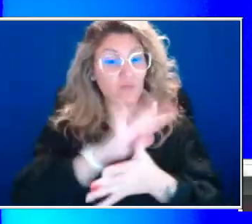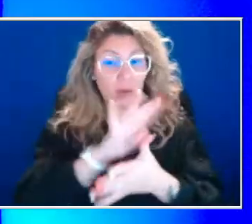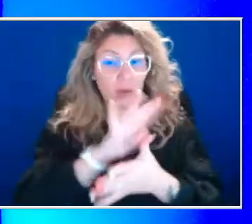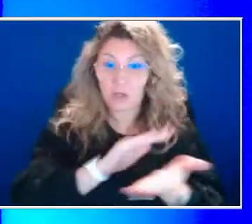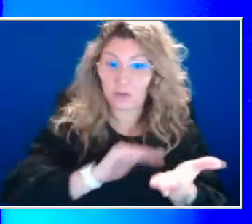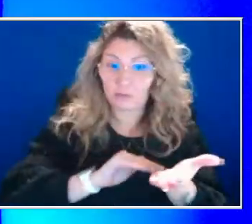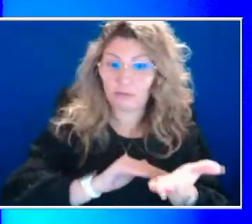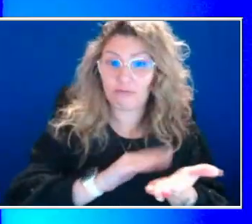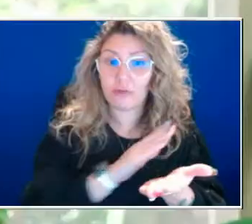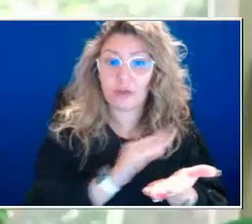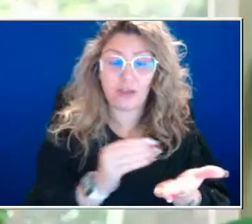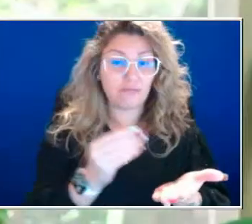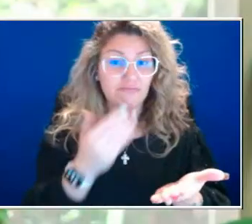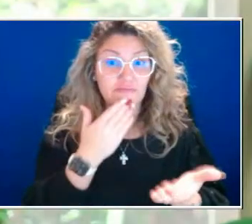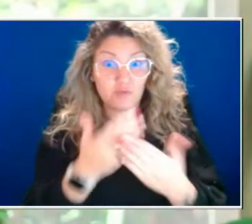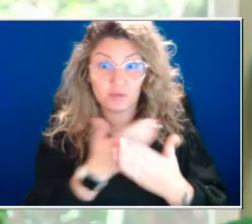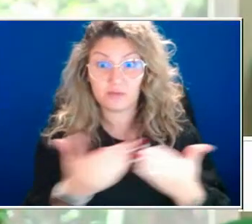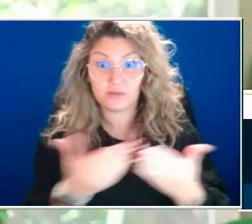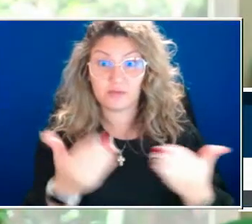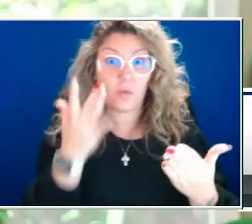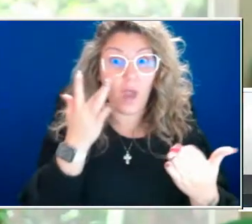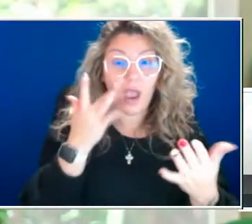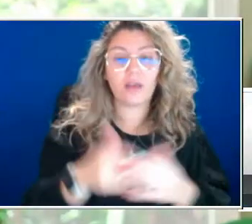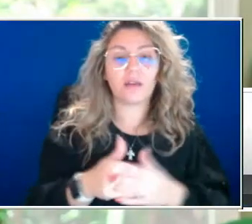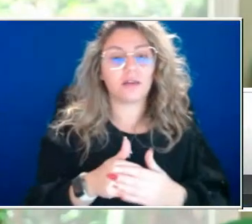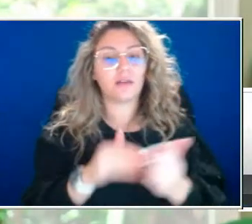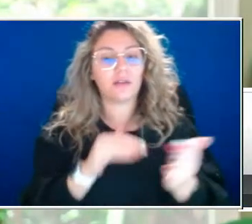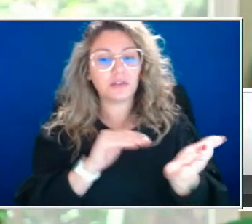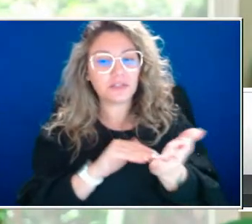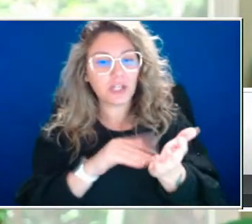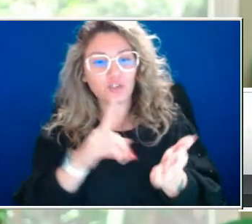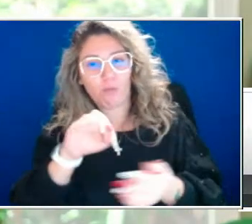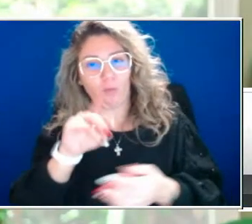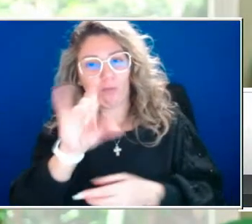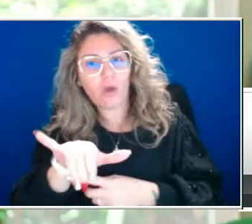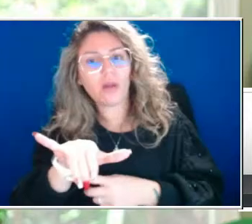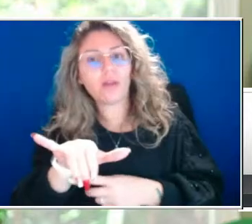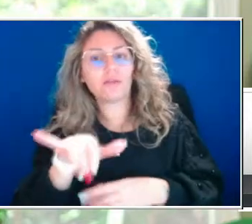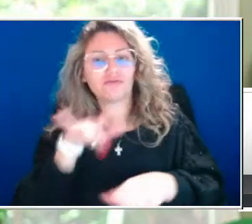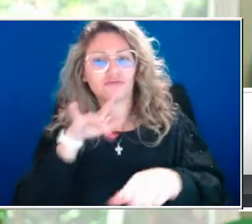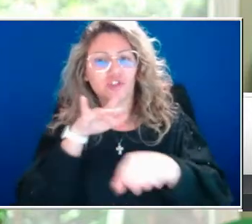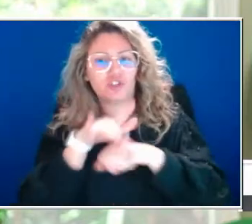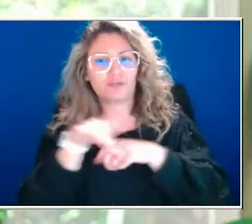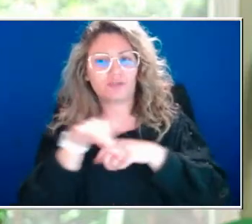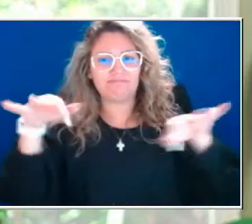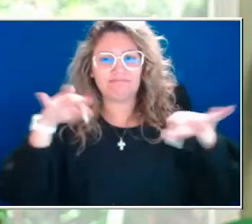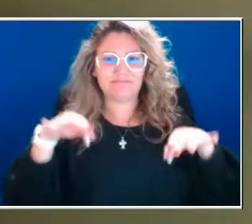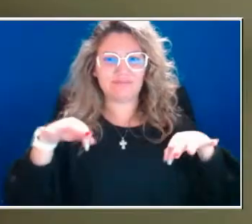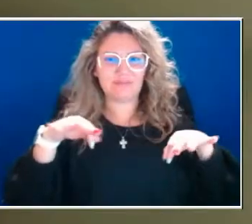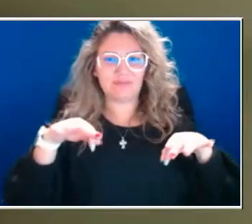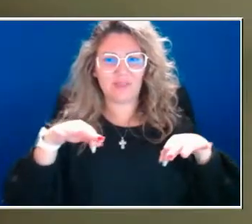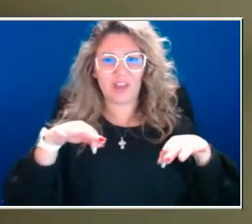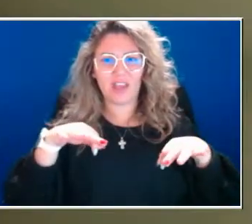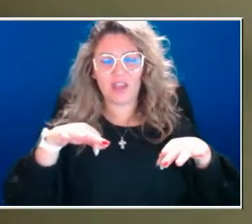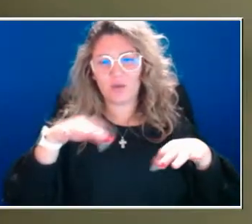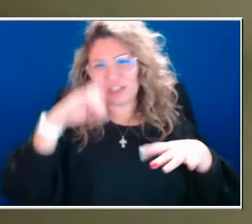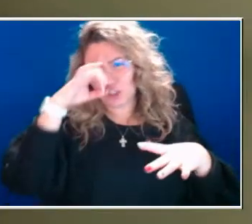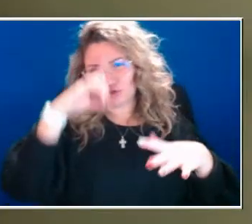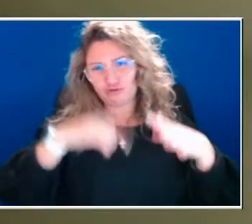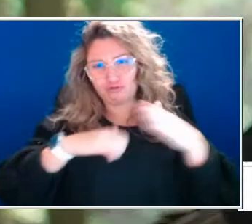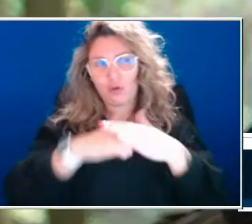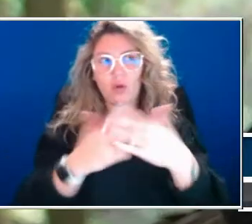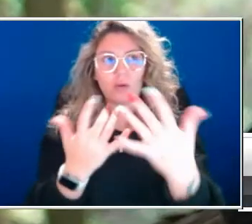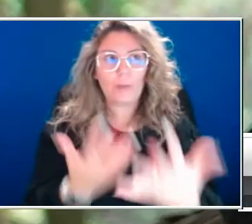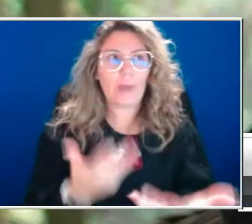it's a good thing she does. Dr. Poley early on described me as a stroke waiting to happen. A